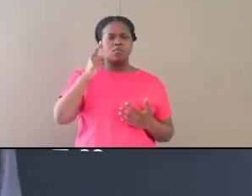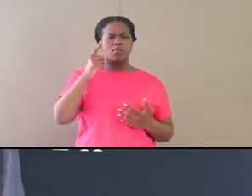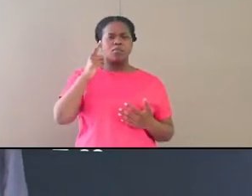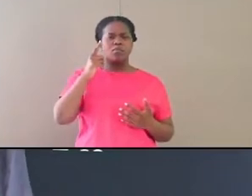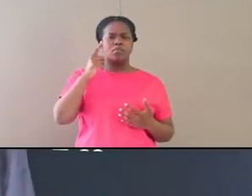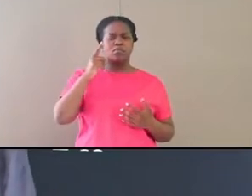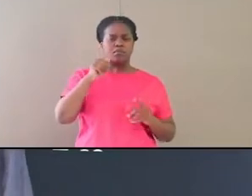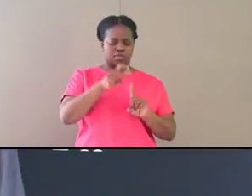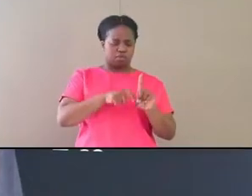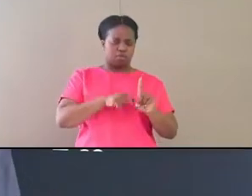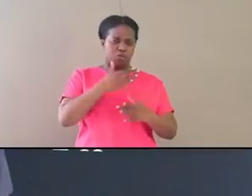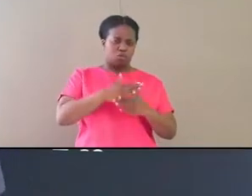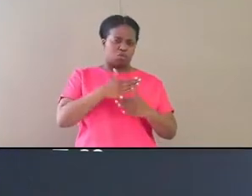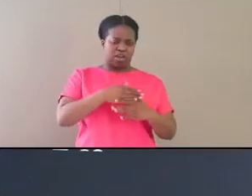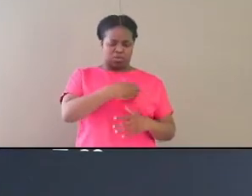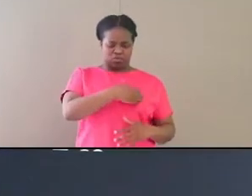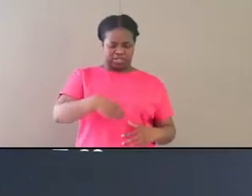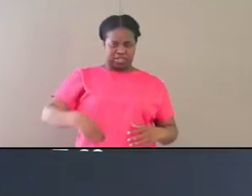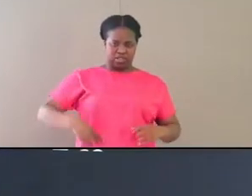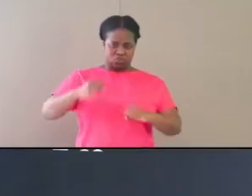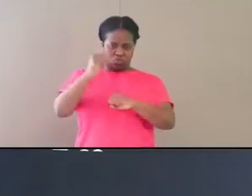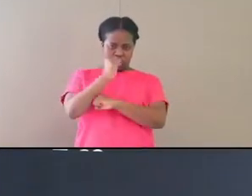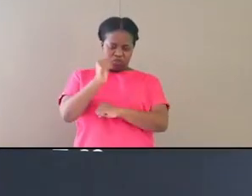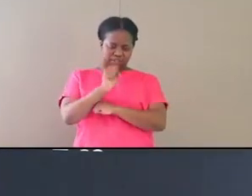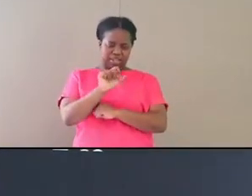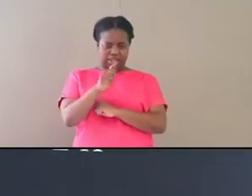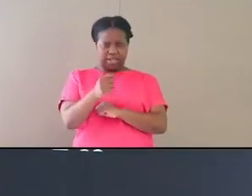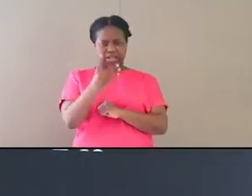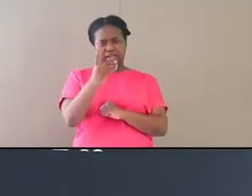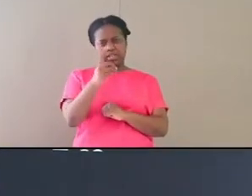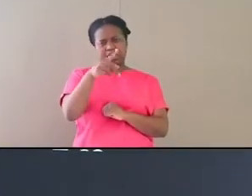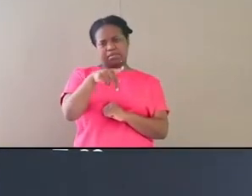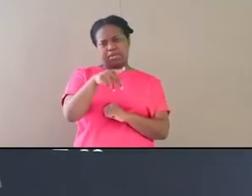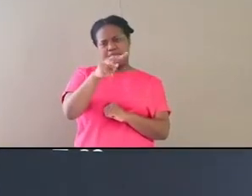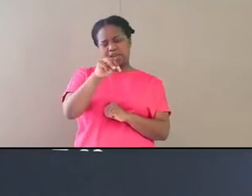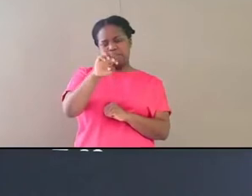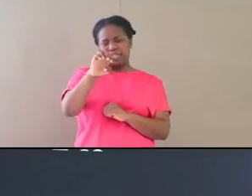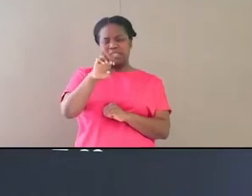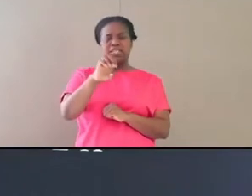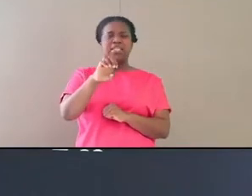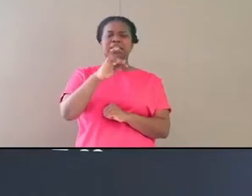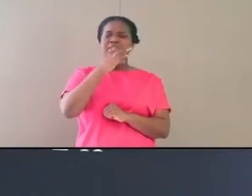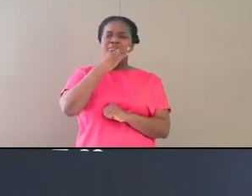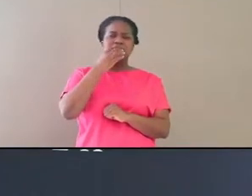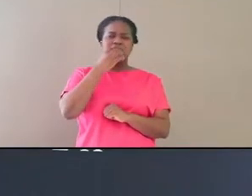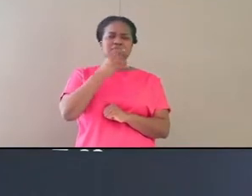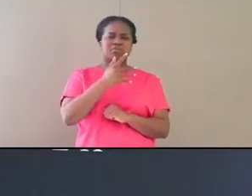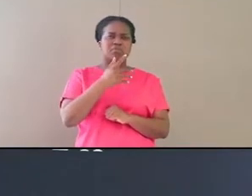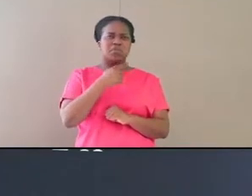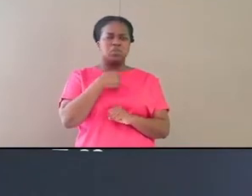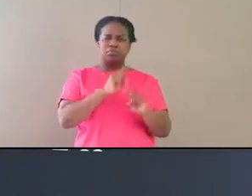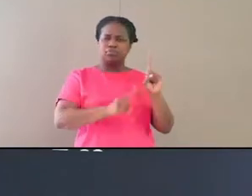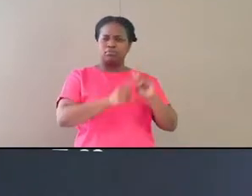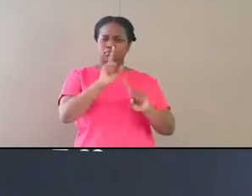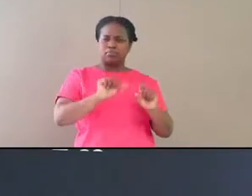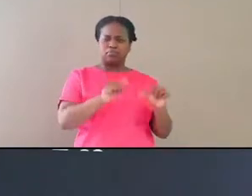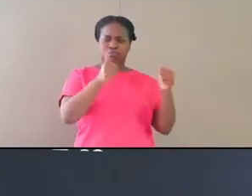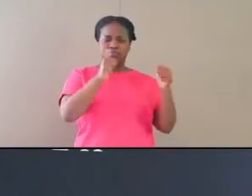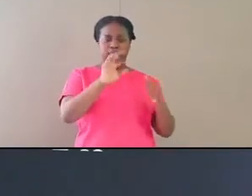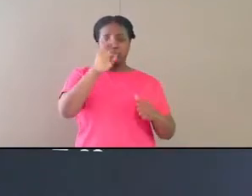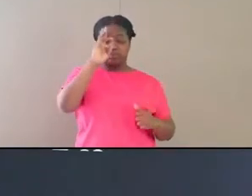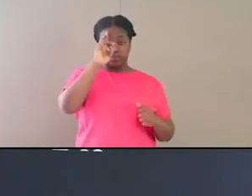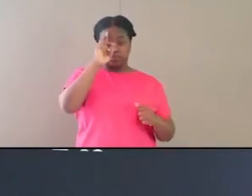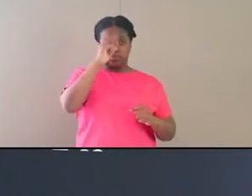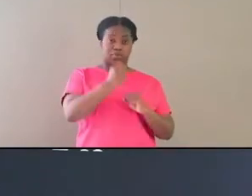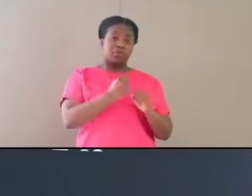the presidency and then in DPME. And Alan said, Mastura, I still don't understand how we got it right. Because you must remember those